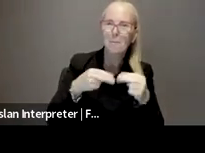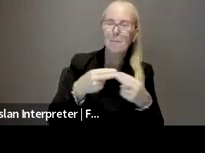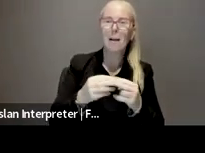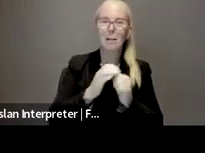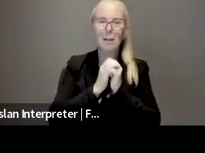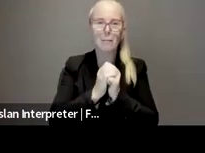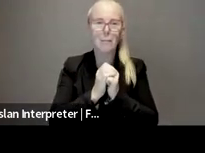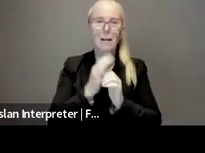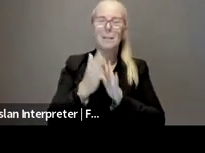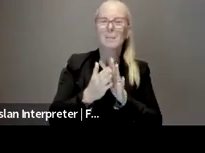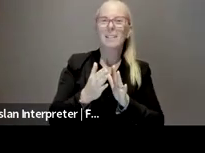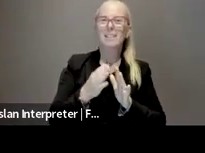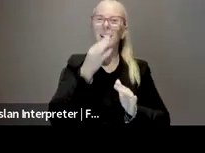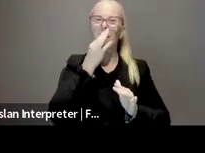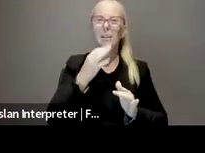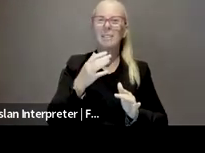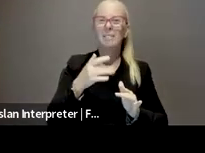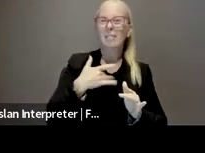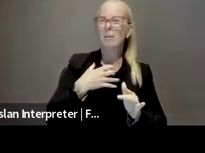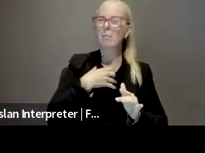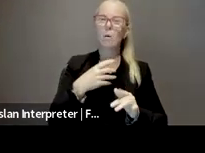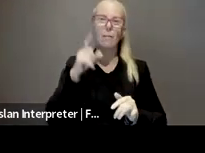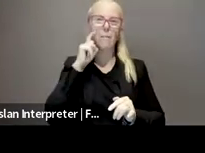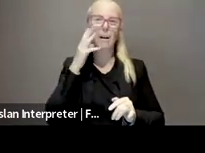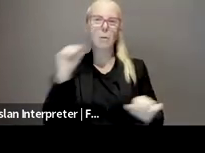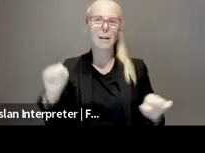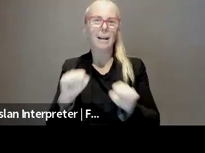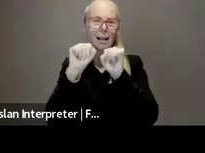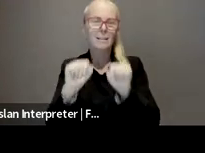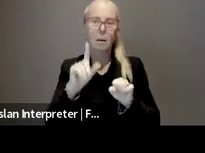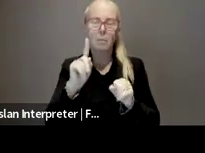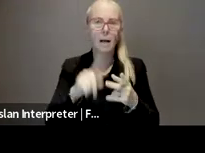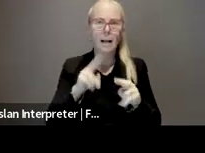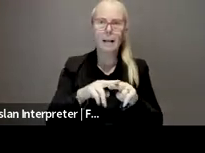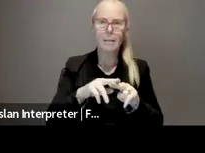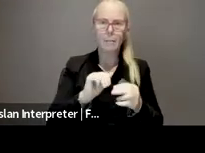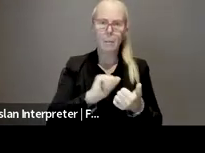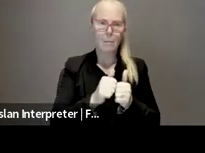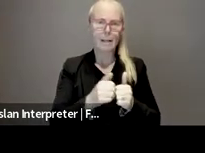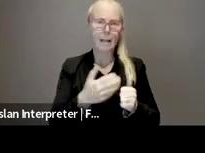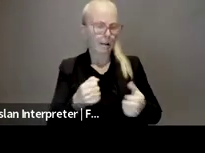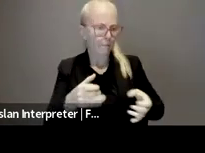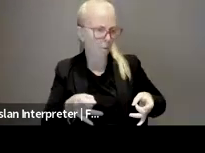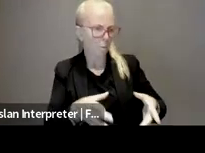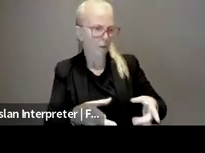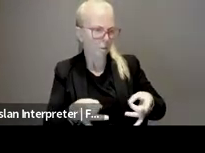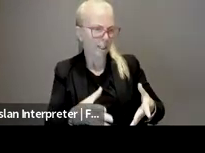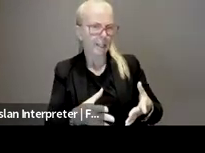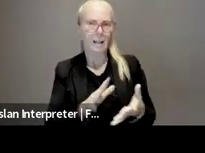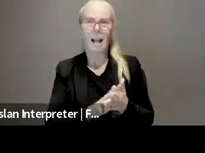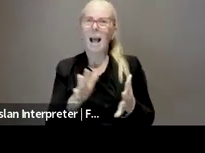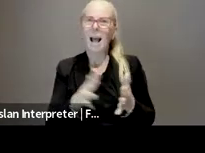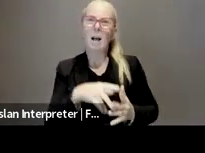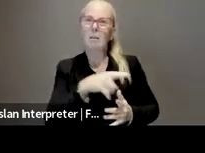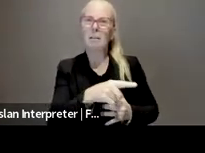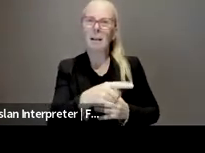fitness routine? Well, what if your partner uses a wheelchair and you don't? Are they supposed to adapt to the instructor rather than having the instructor speak